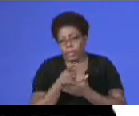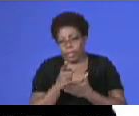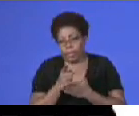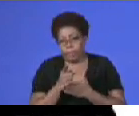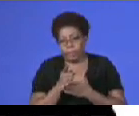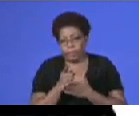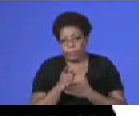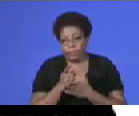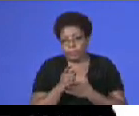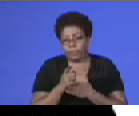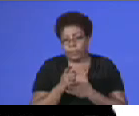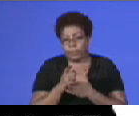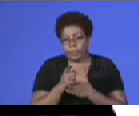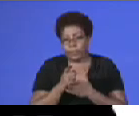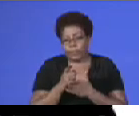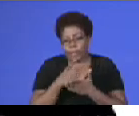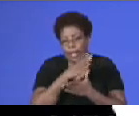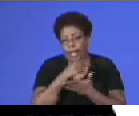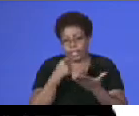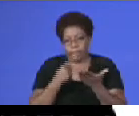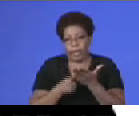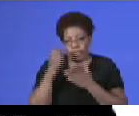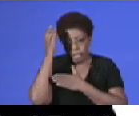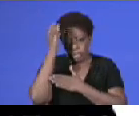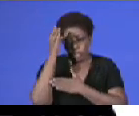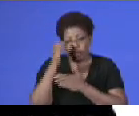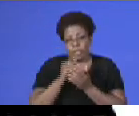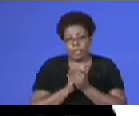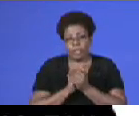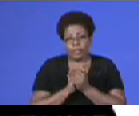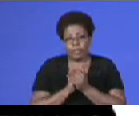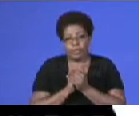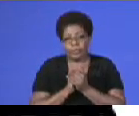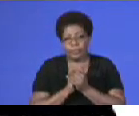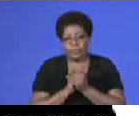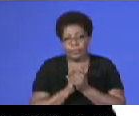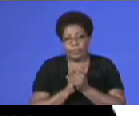factors into consideration. Altavi's Munnings, ZNS Network News.